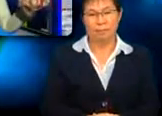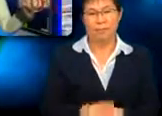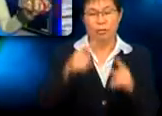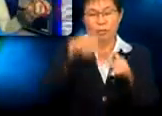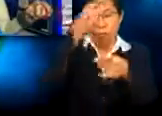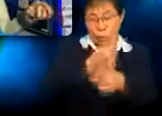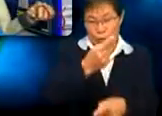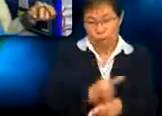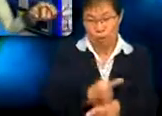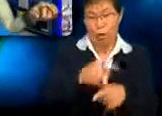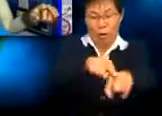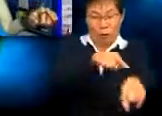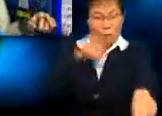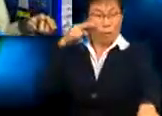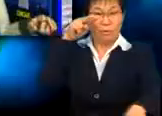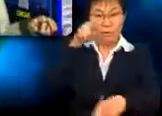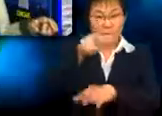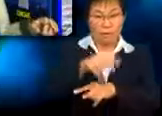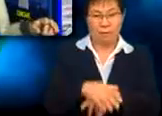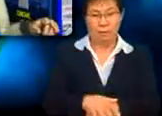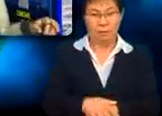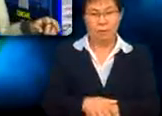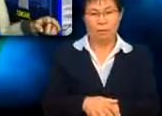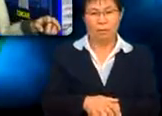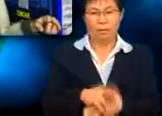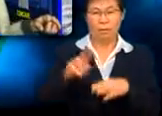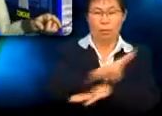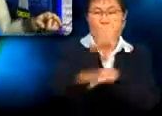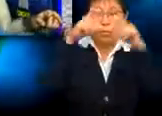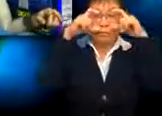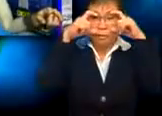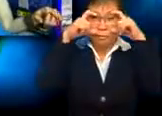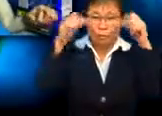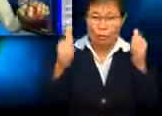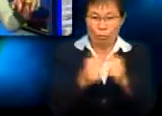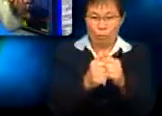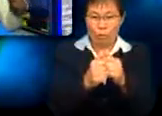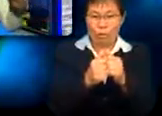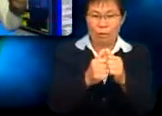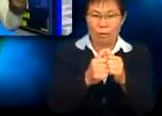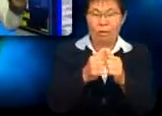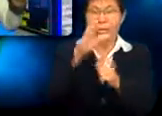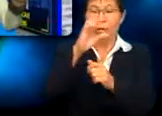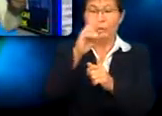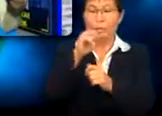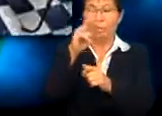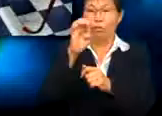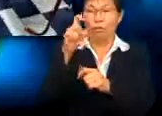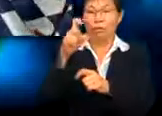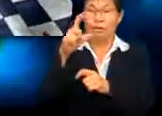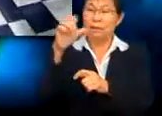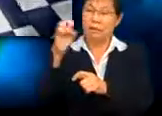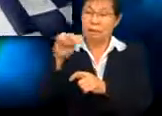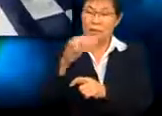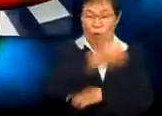To correct long-sightedness, wear spectacles with convex lenses.